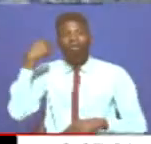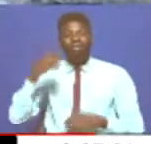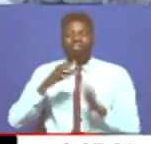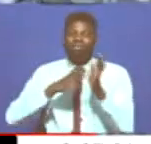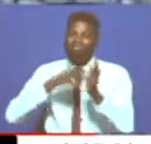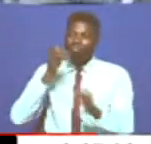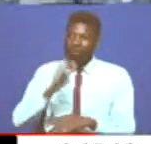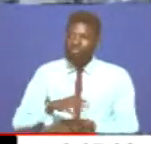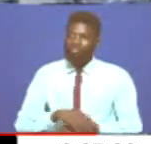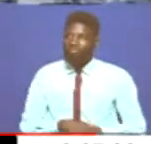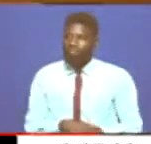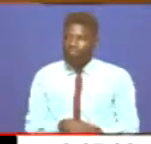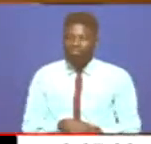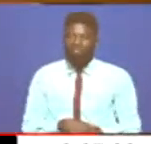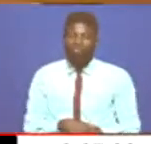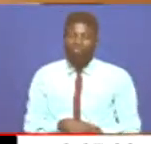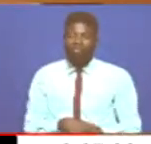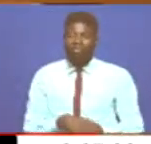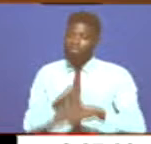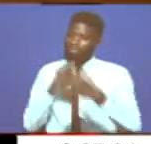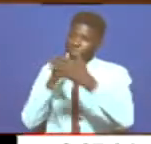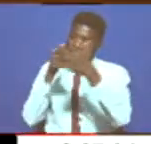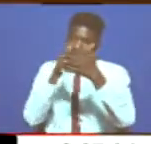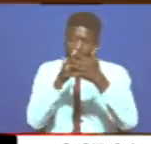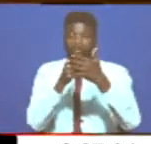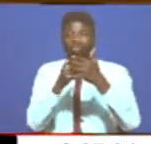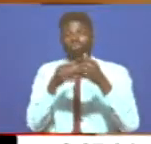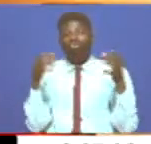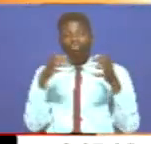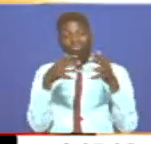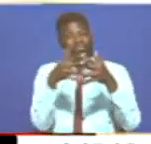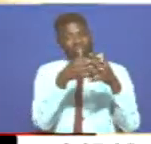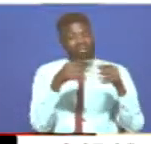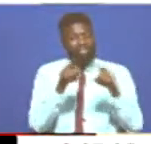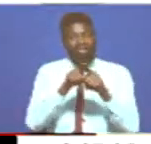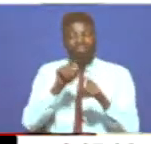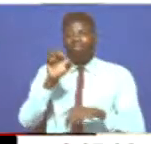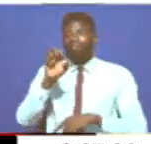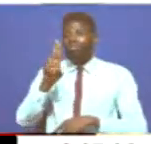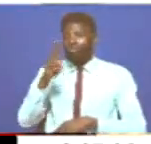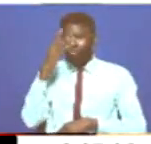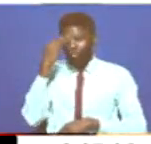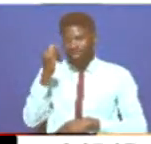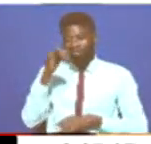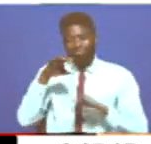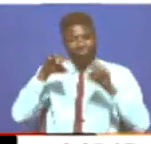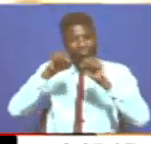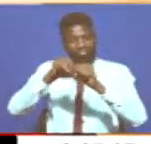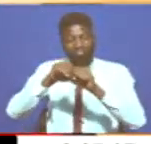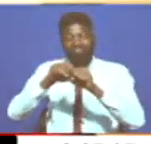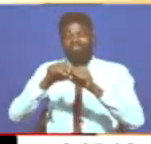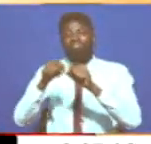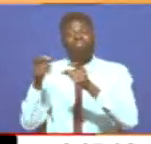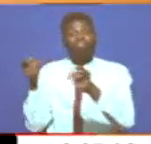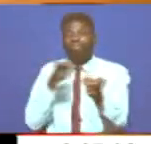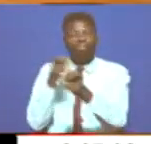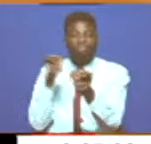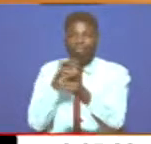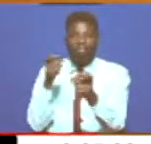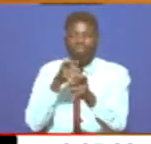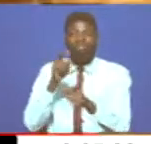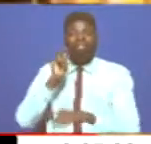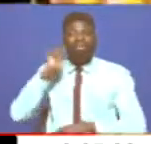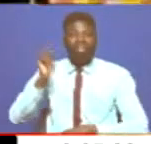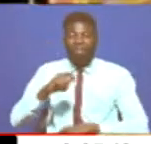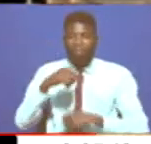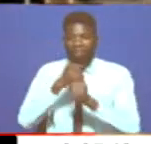The sweeping sanctions imposed by the West on Russia due to its military activities in Ukraine have turned into a major headache for Kenya,